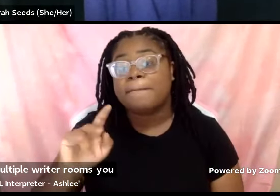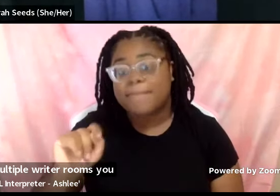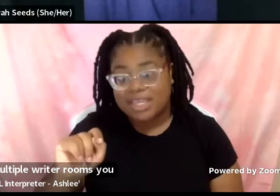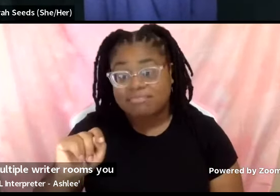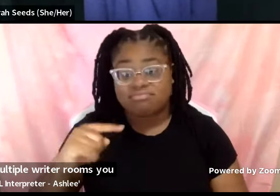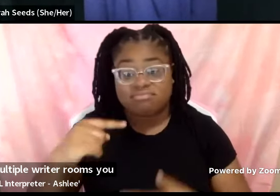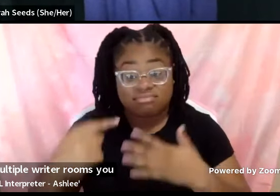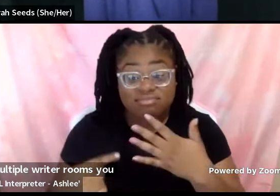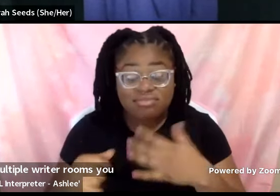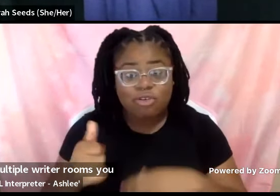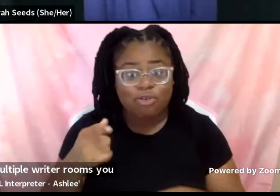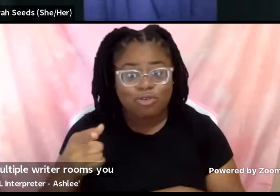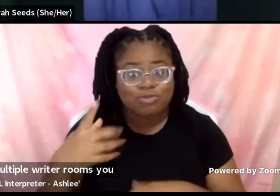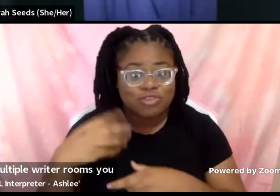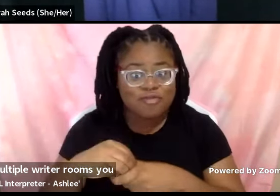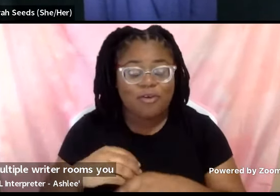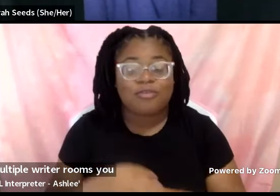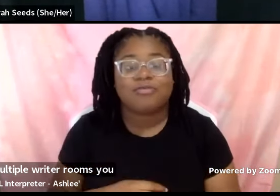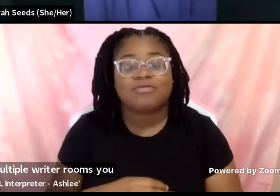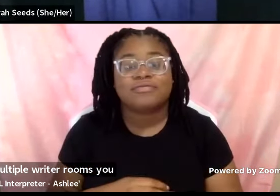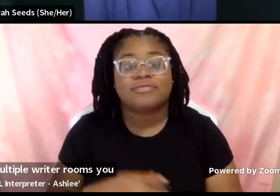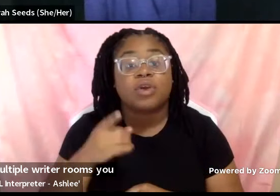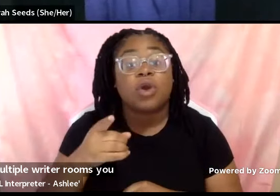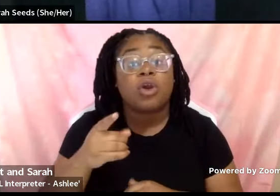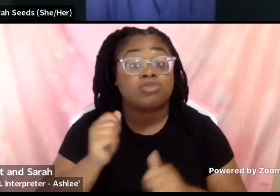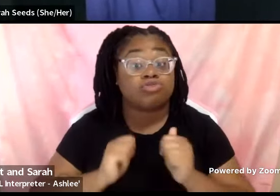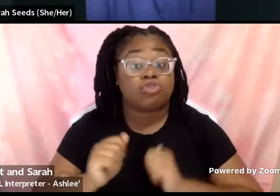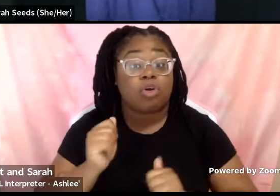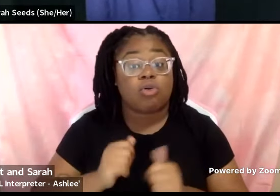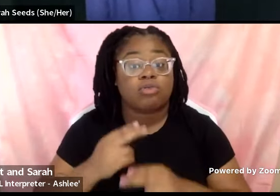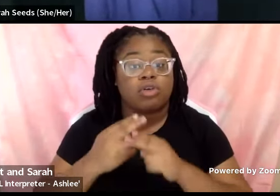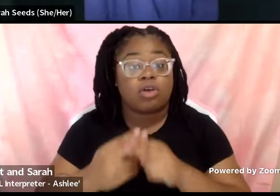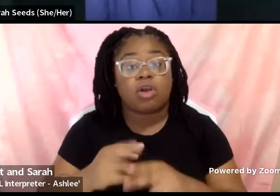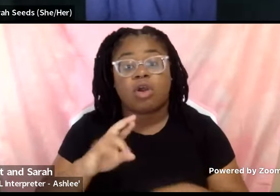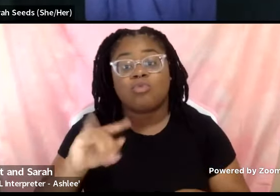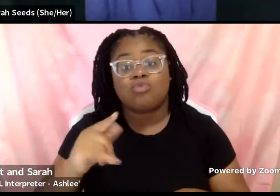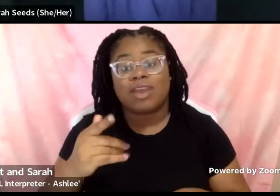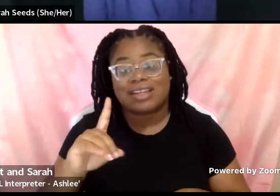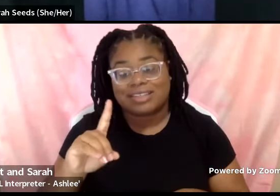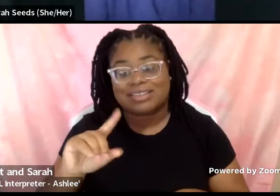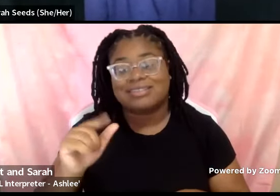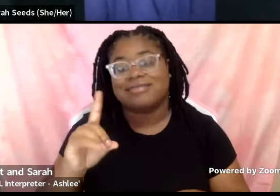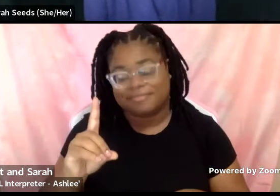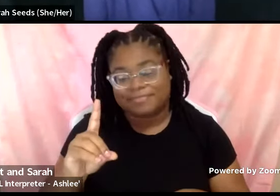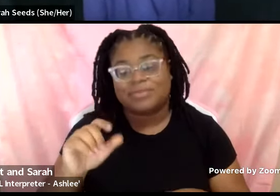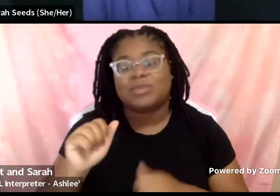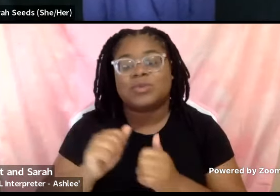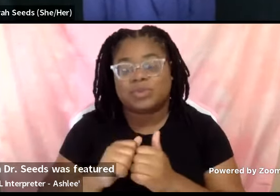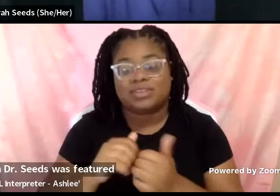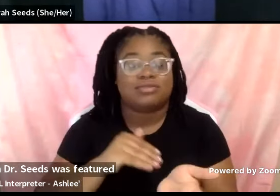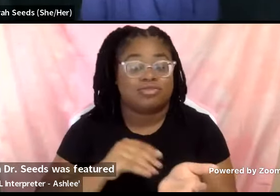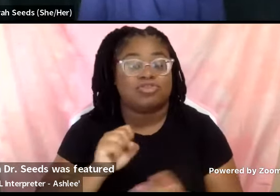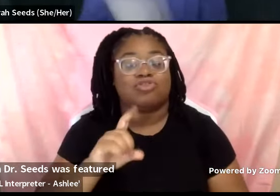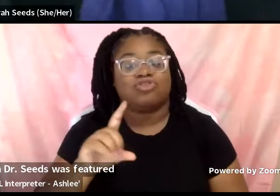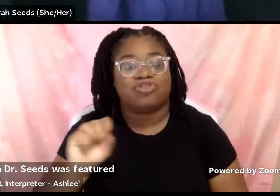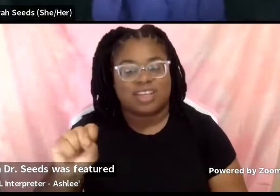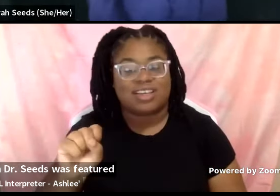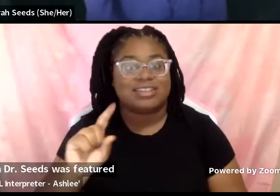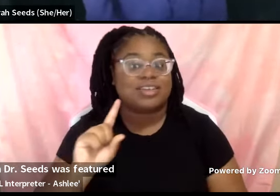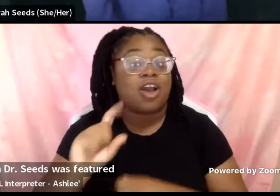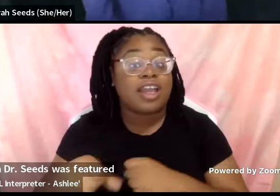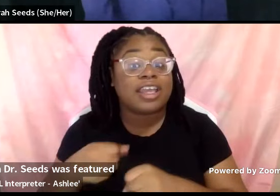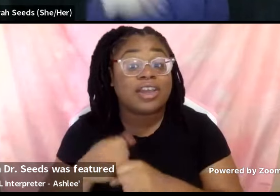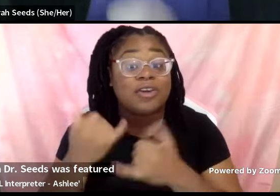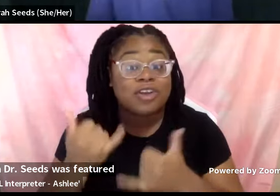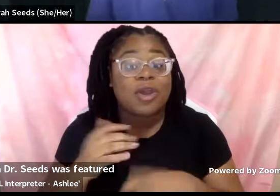Q. Her series, Riding the D with Dr. Seeds, was featured on Amazon Prime for over a year. I watched it, and is now